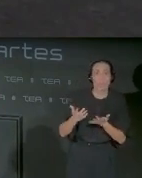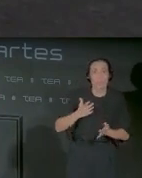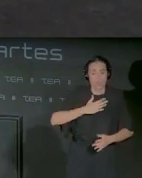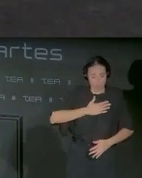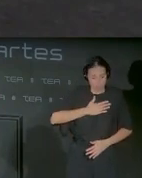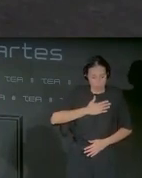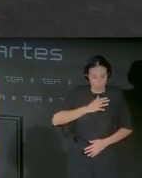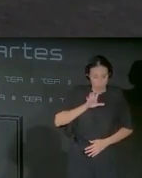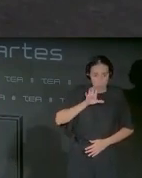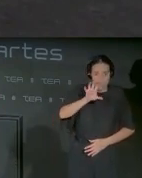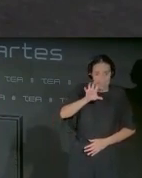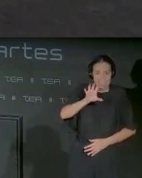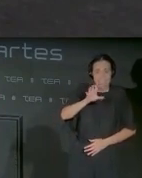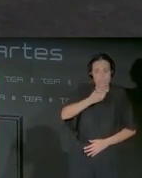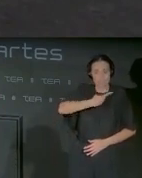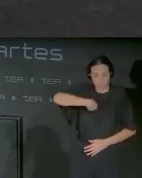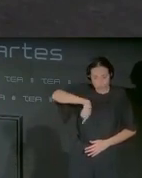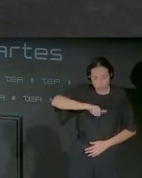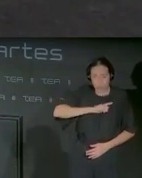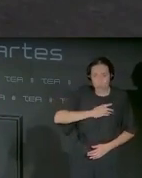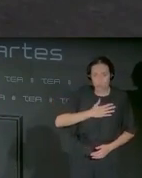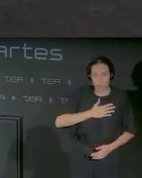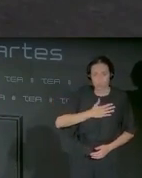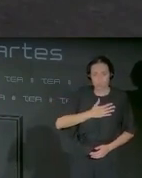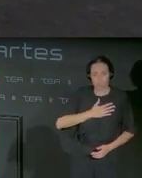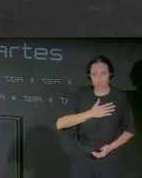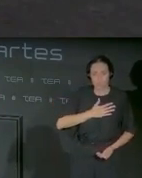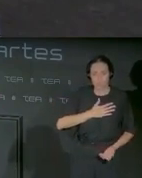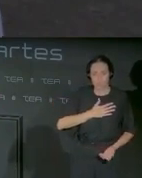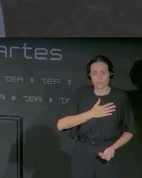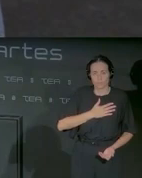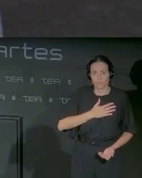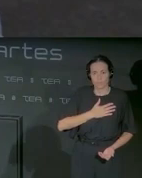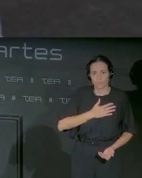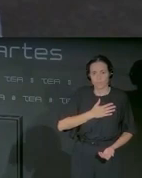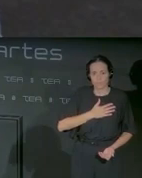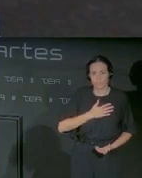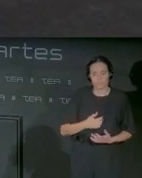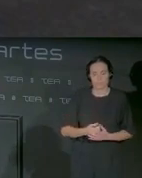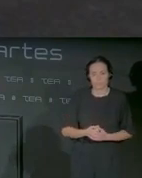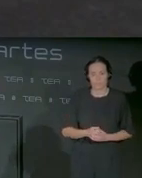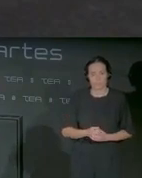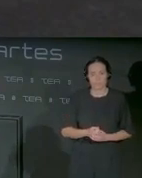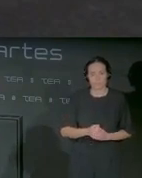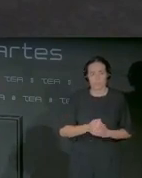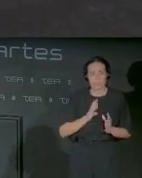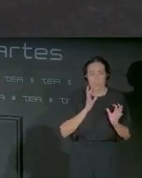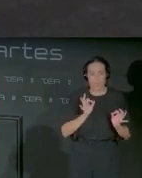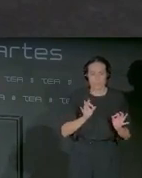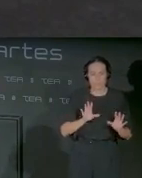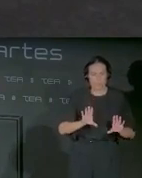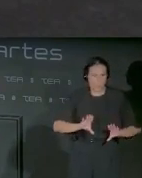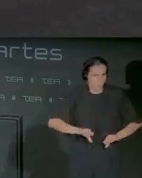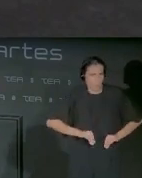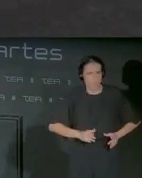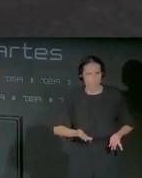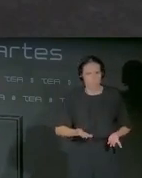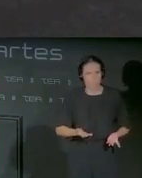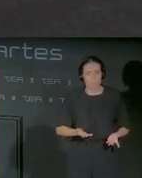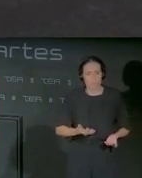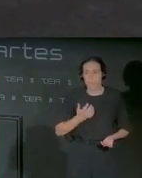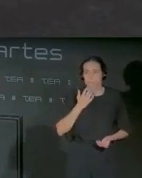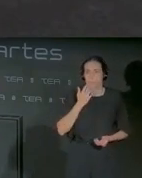they're not doing something for the market. Because if you're doing games like, I don't know, FIFA, NBA, Mortal Kombat, you know